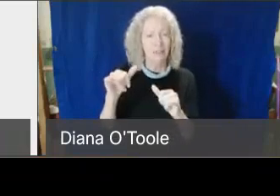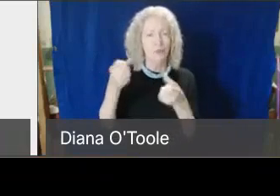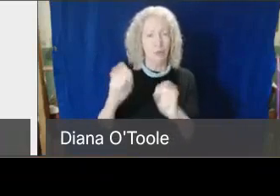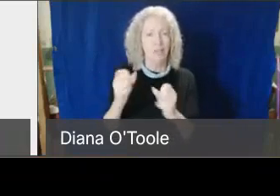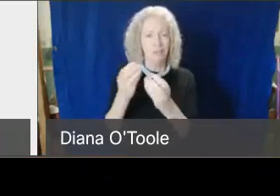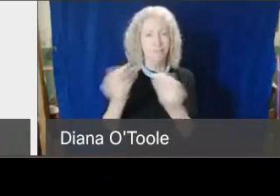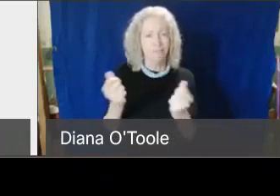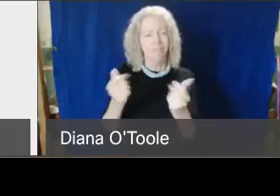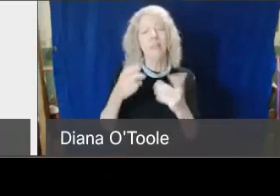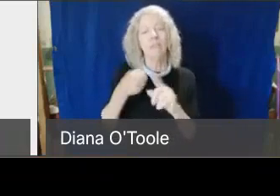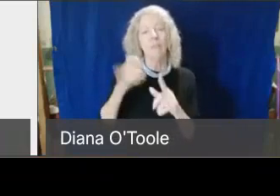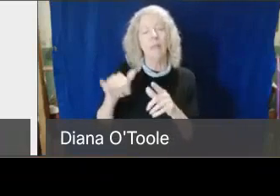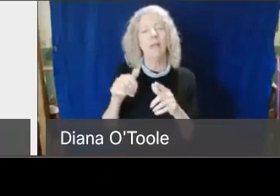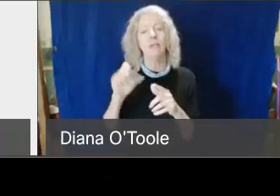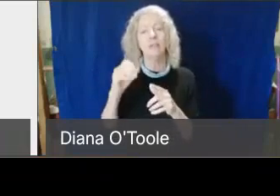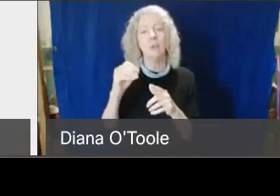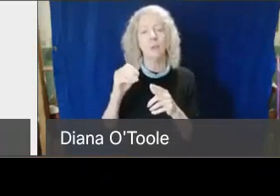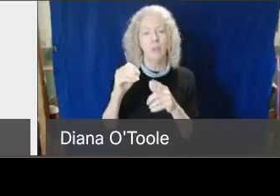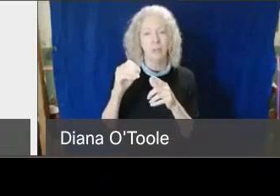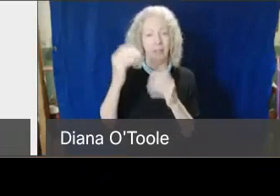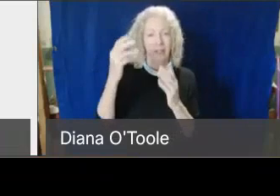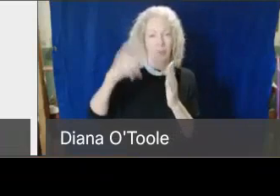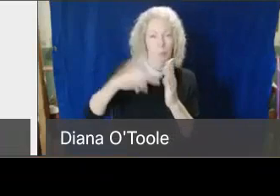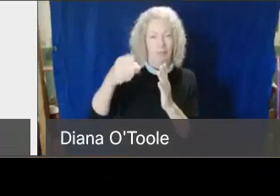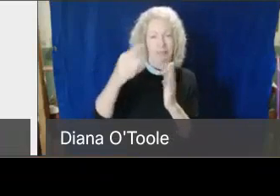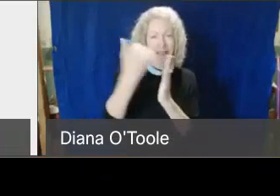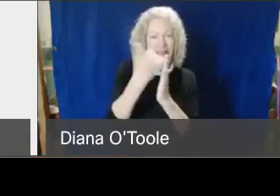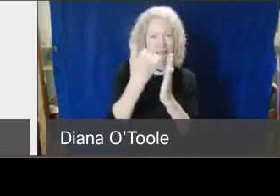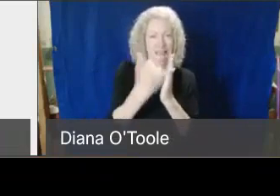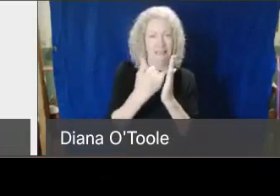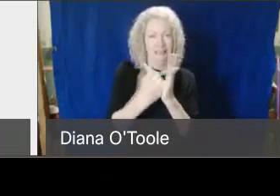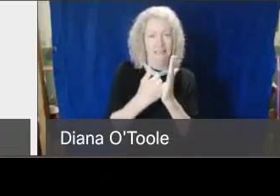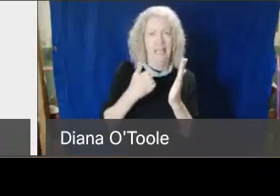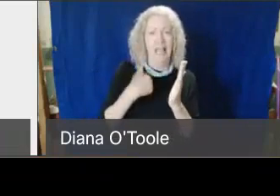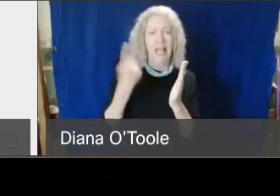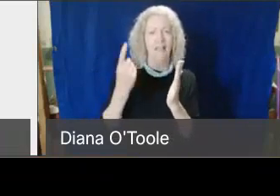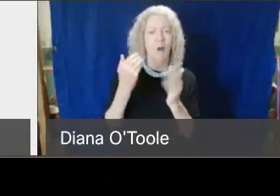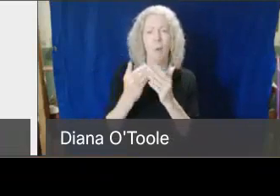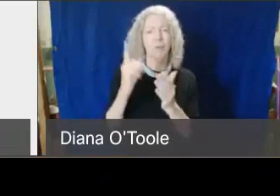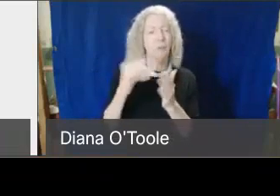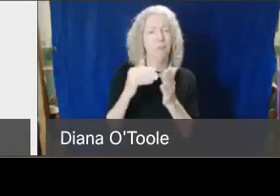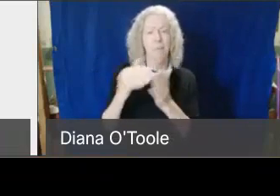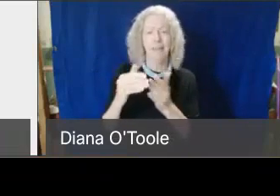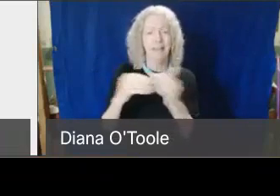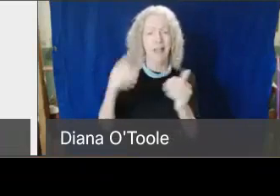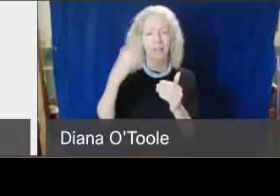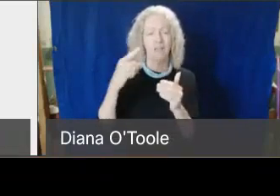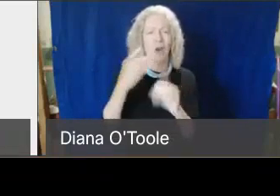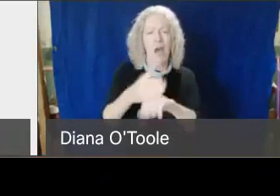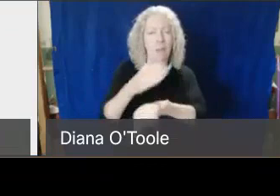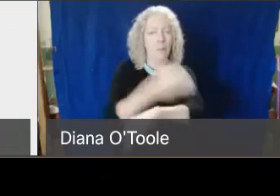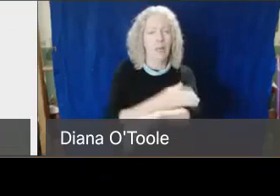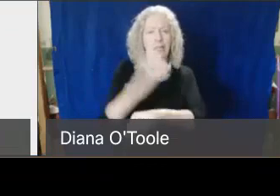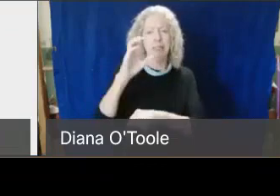upgrades. We got almost $1 million to do electrical upgrades at the Centennial campus. A couple of years ago, we were in